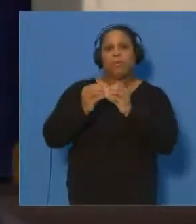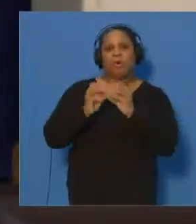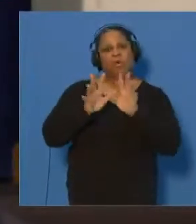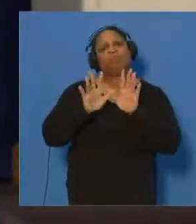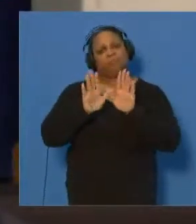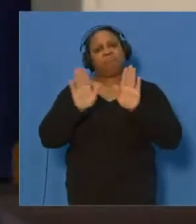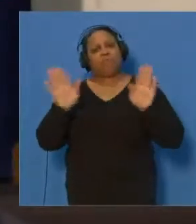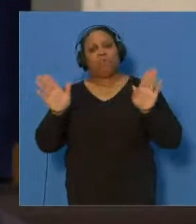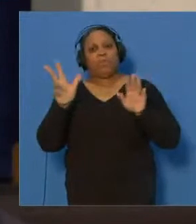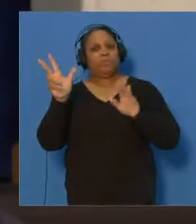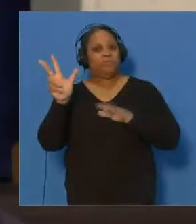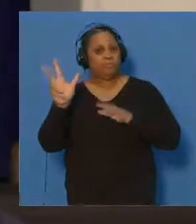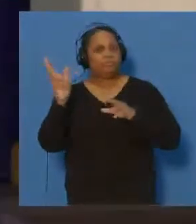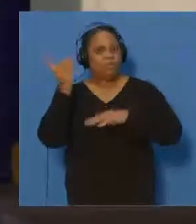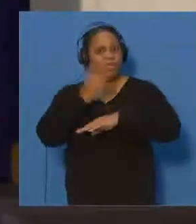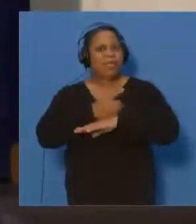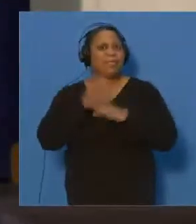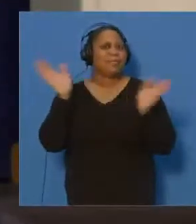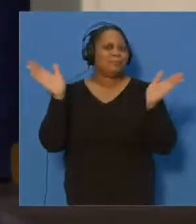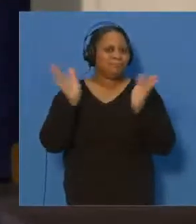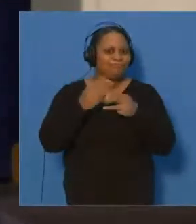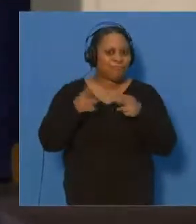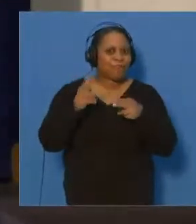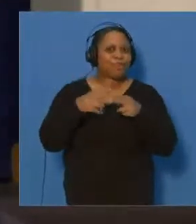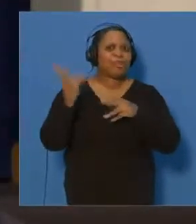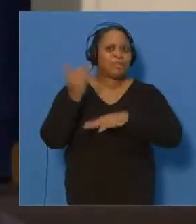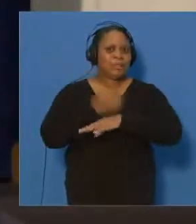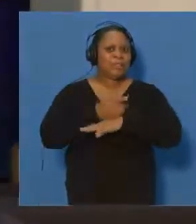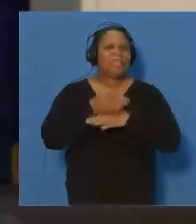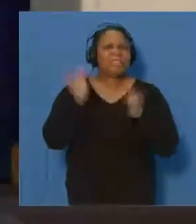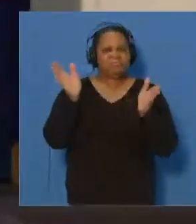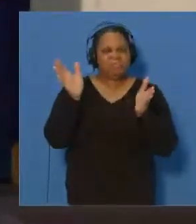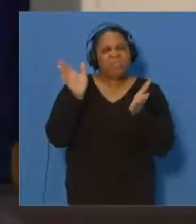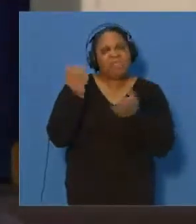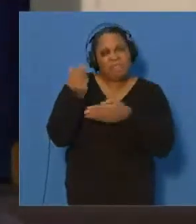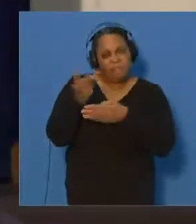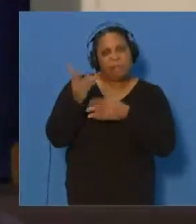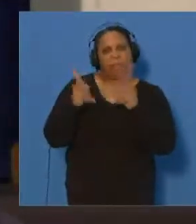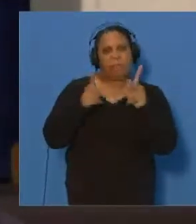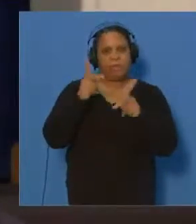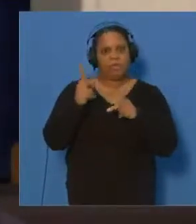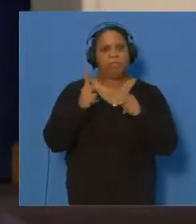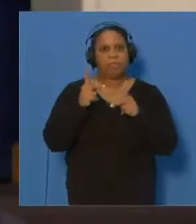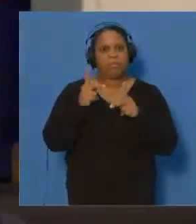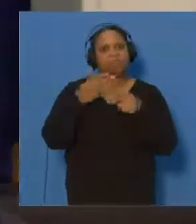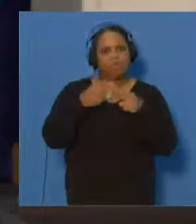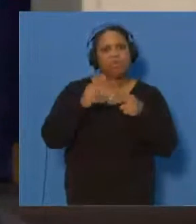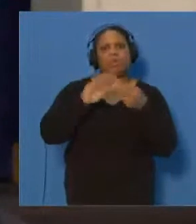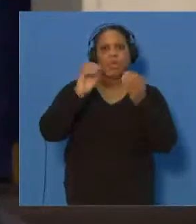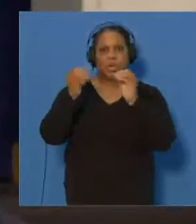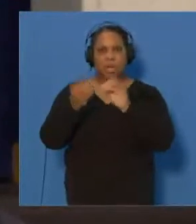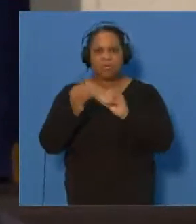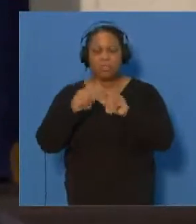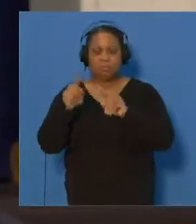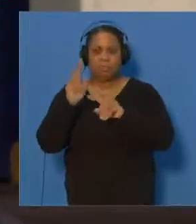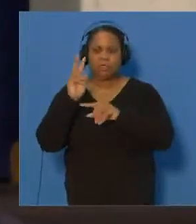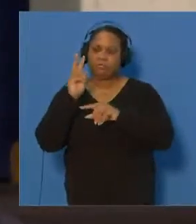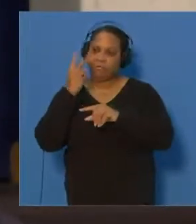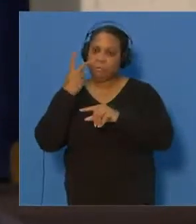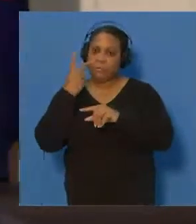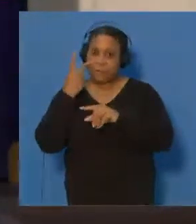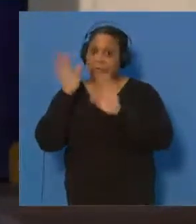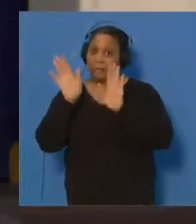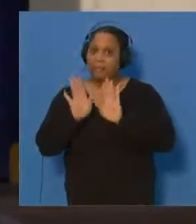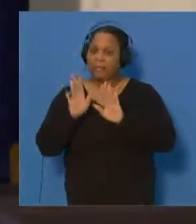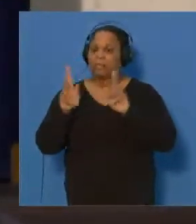3 days and less days. We believe that we will have less people at the grocery stores. But specifically, when you look at Sundays, it